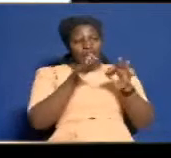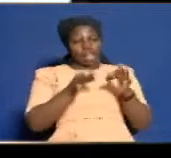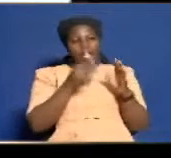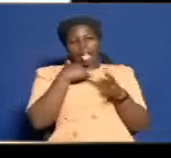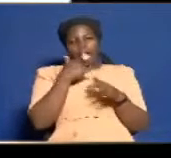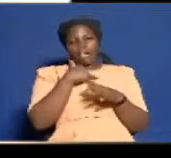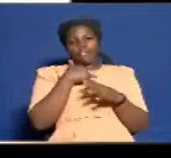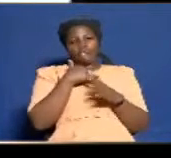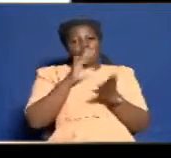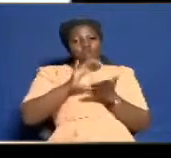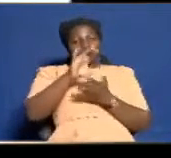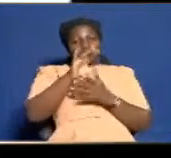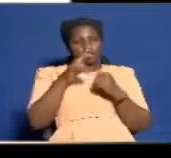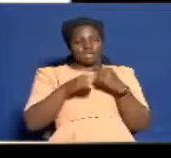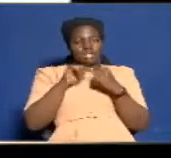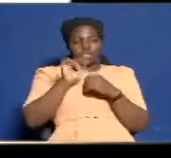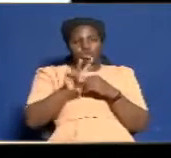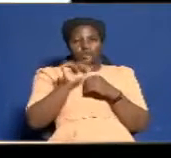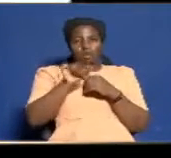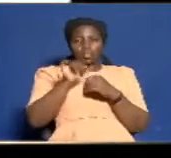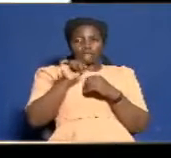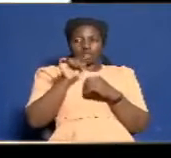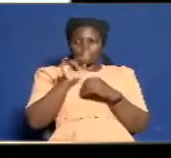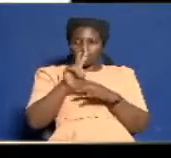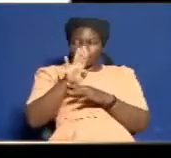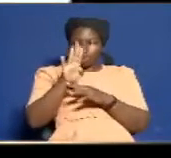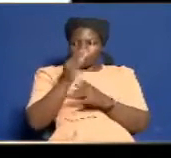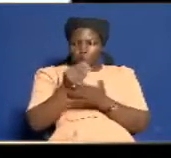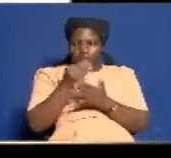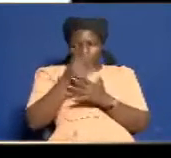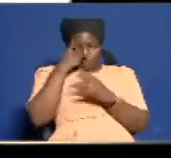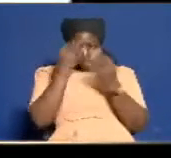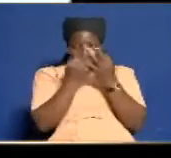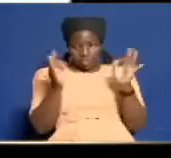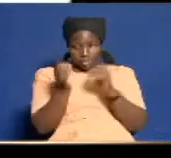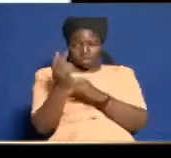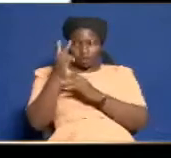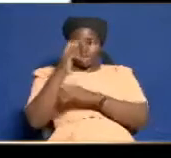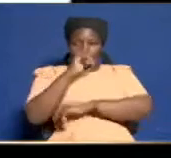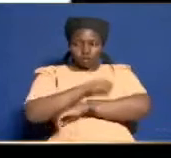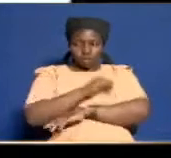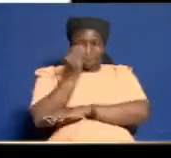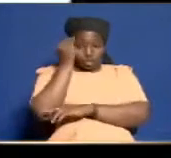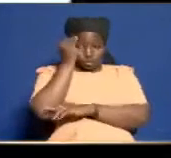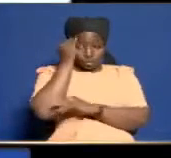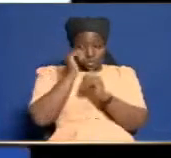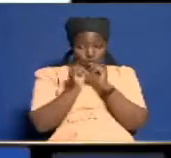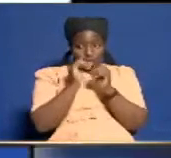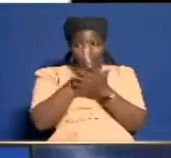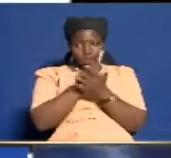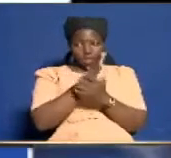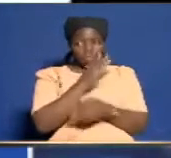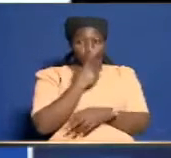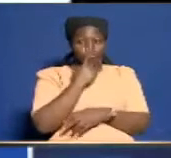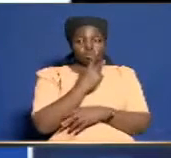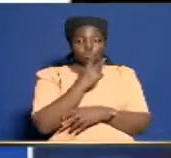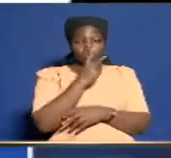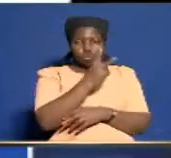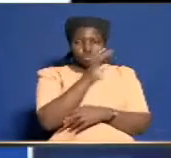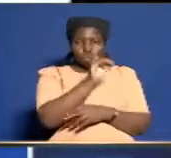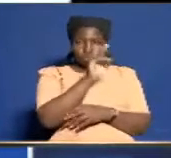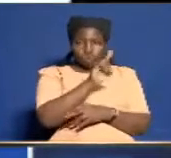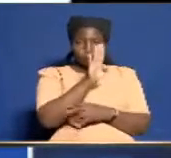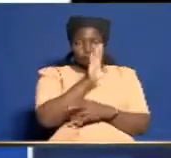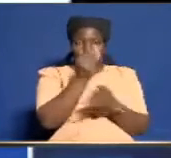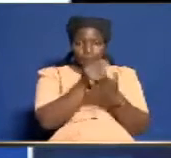62.2 billion shillings for free secondary education, which is part of the 202 billion shillings for the education